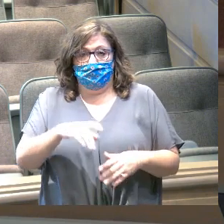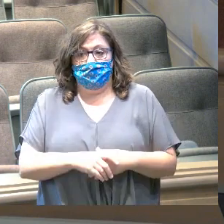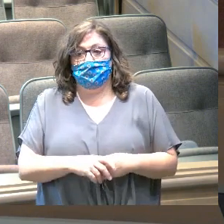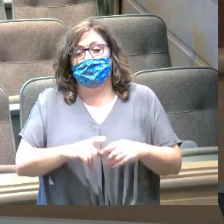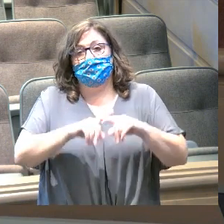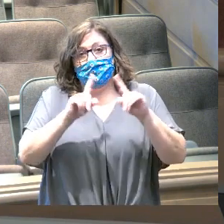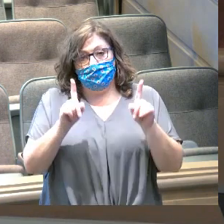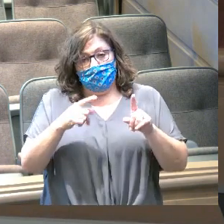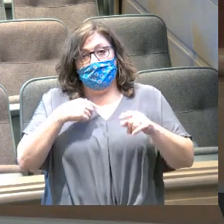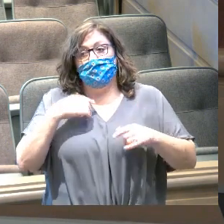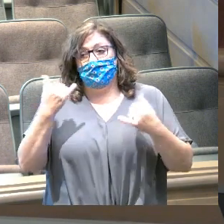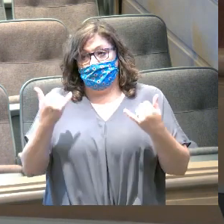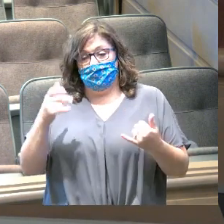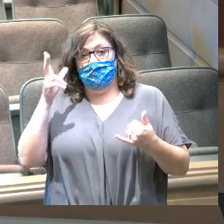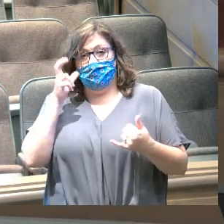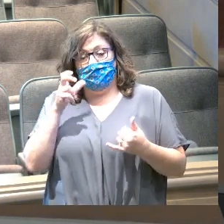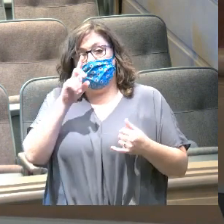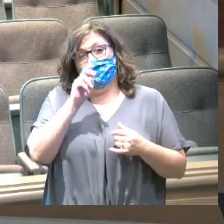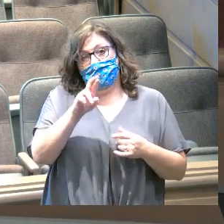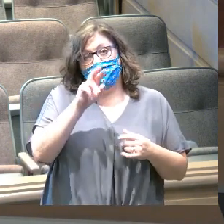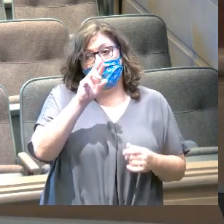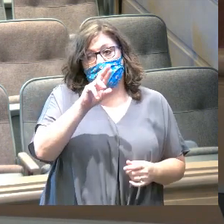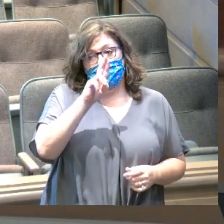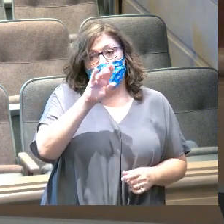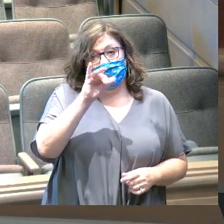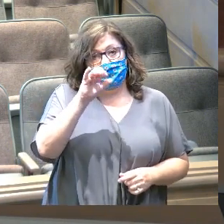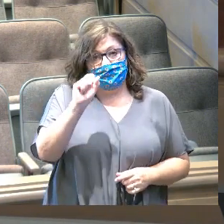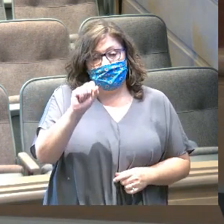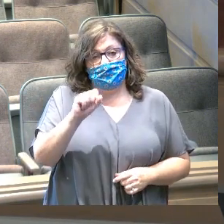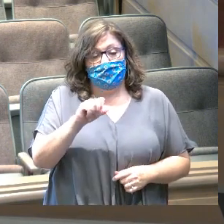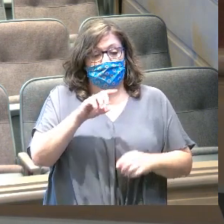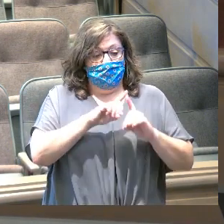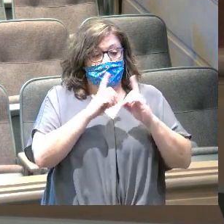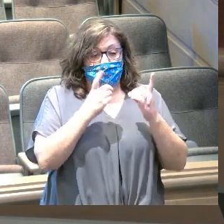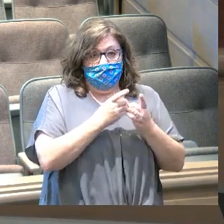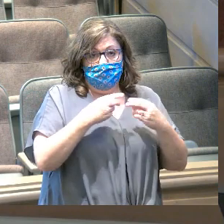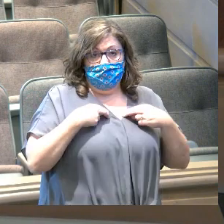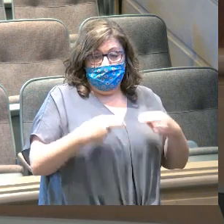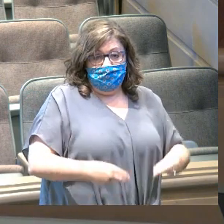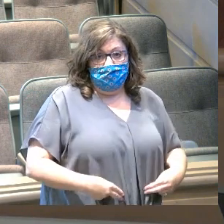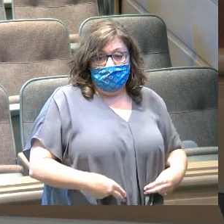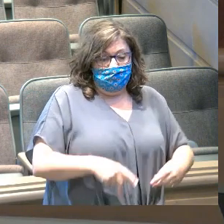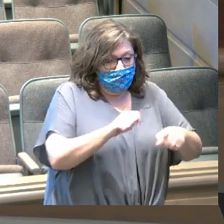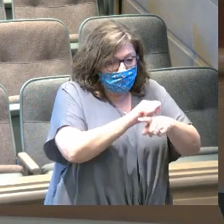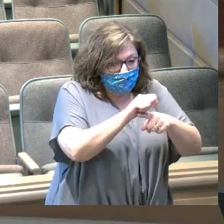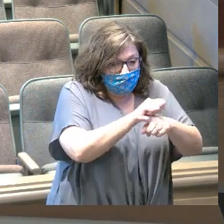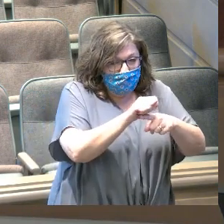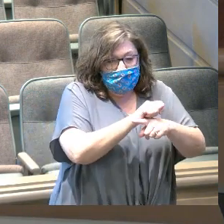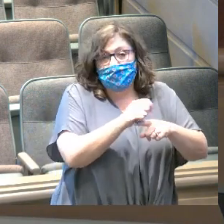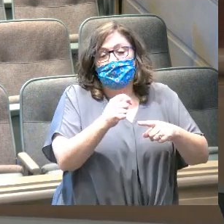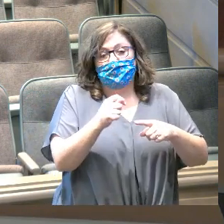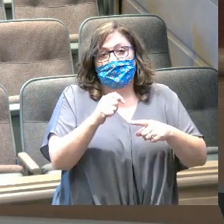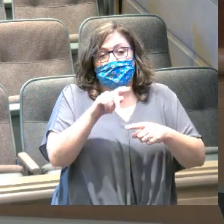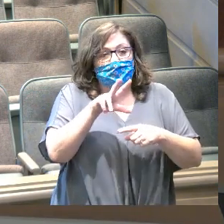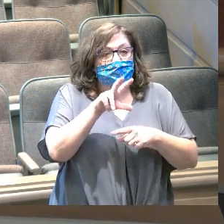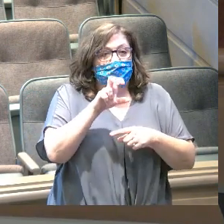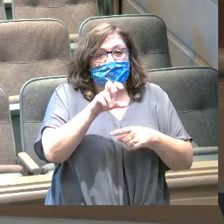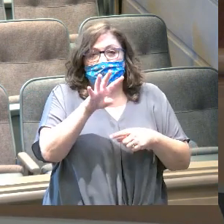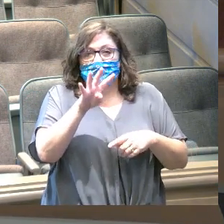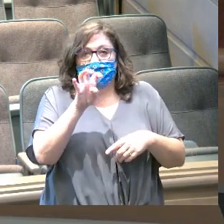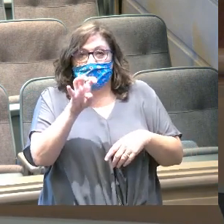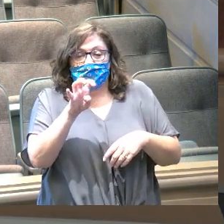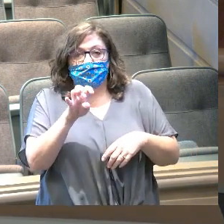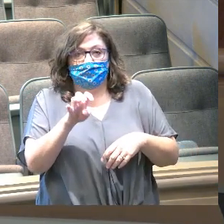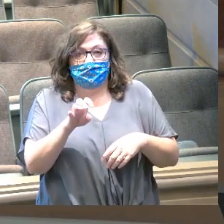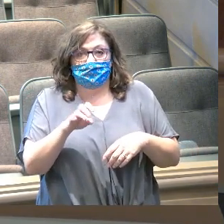Dr. Ruiz that the Department of Public Health is training some 300 or 400 healthcare professionals who will be available for